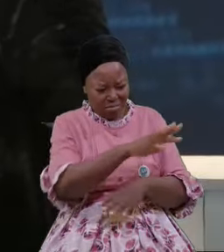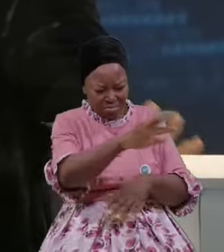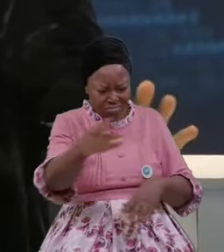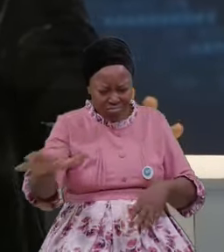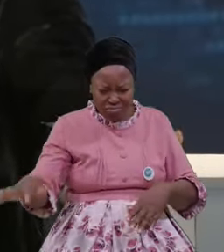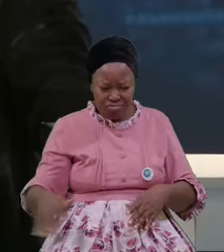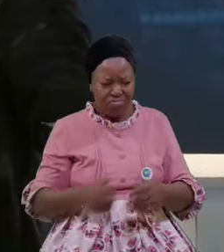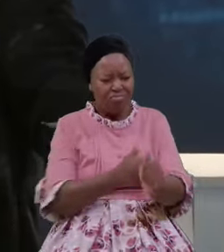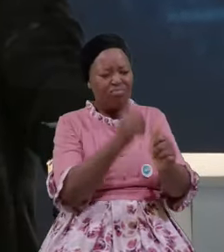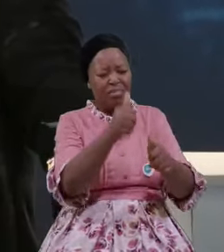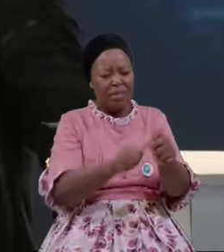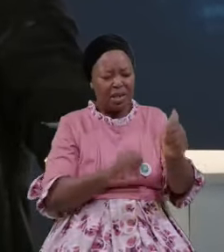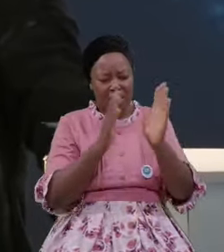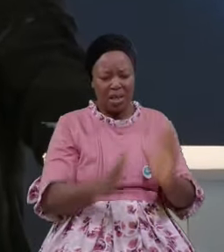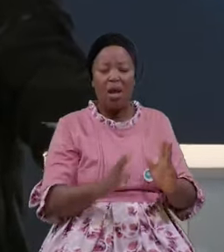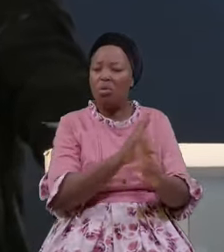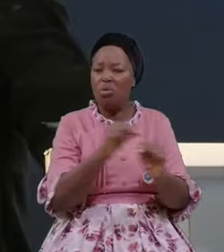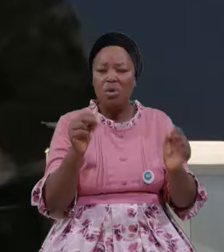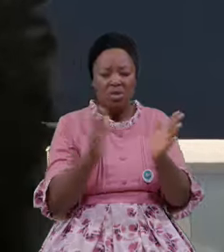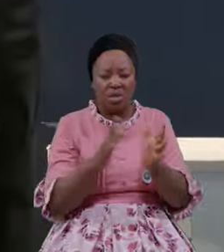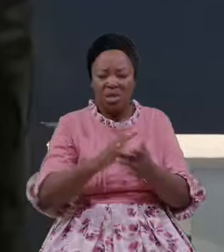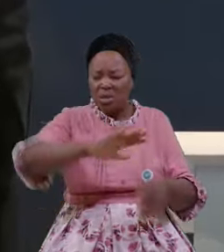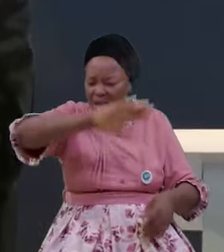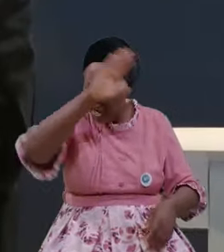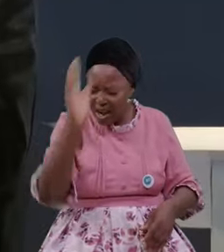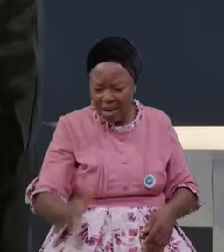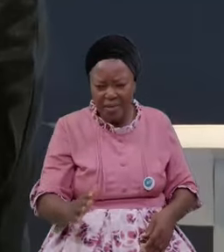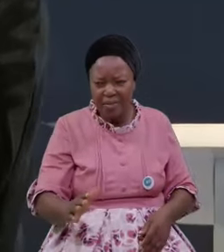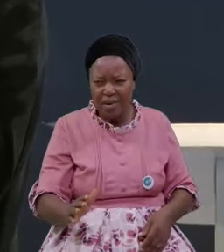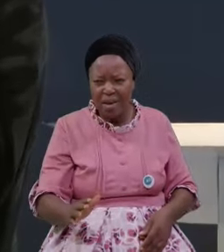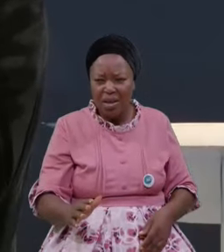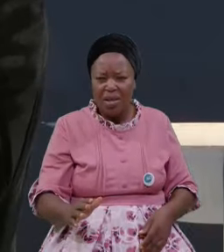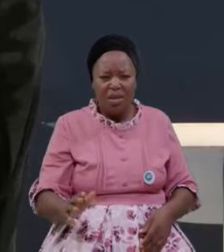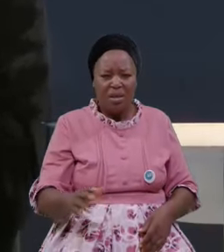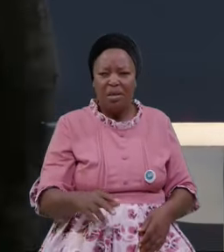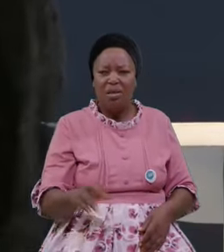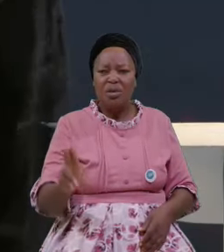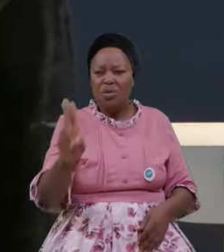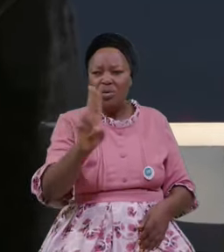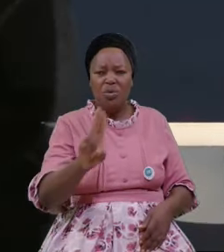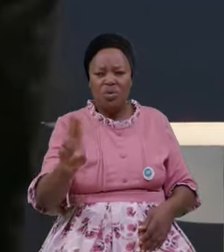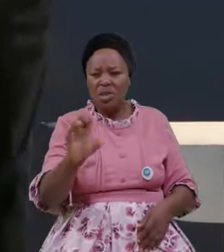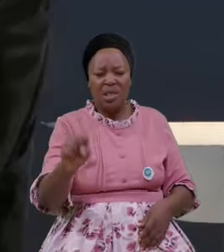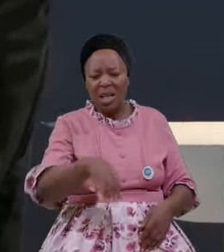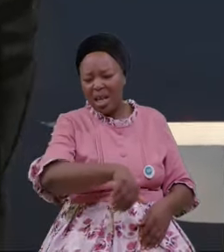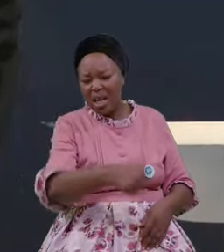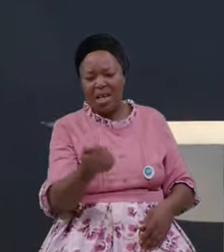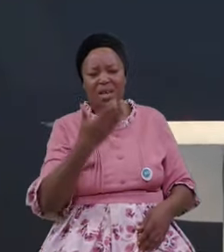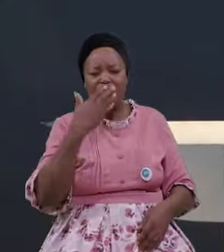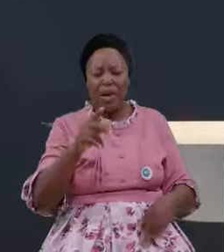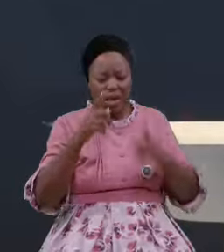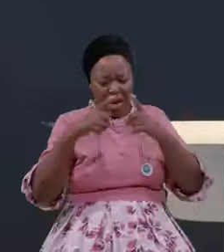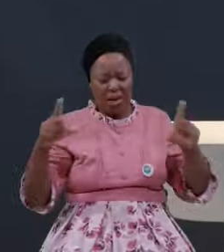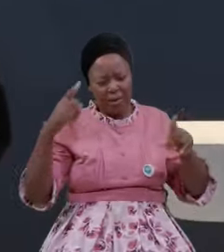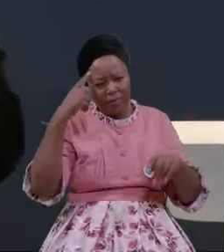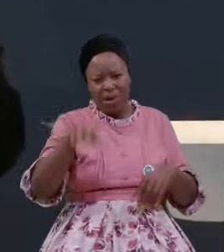No, Jesus never uses any bad language for ever anyone. No matter where you